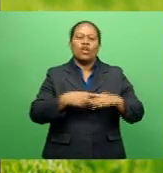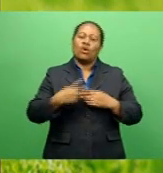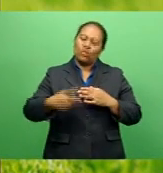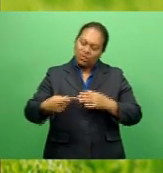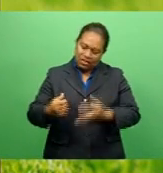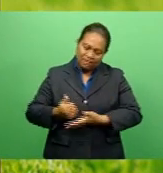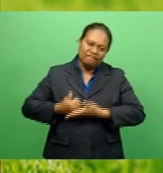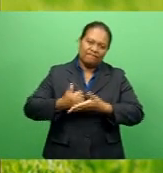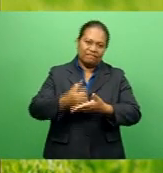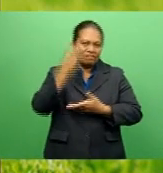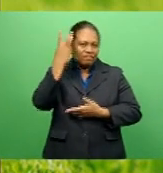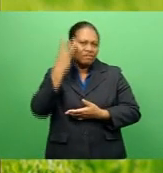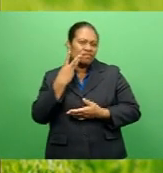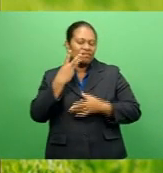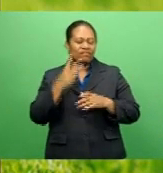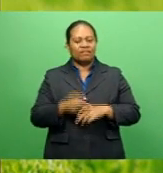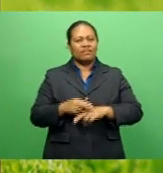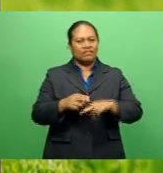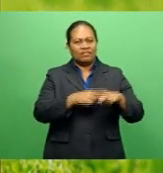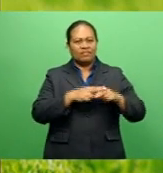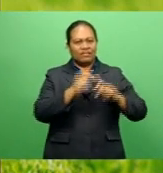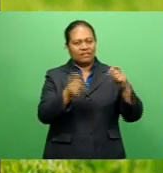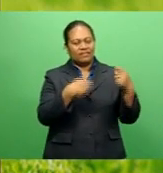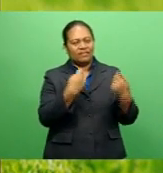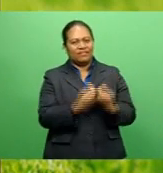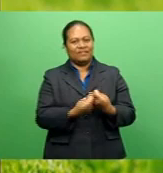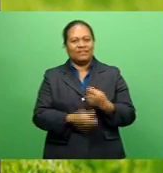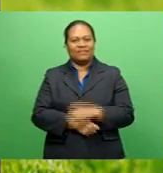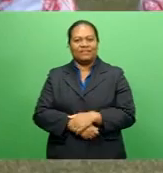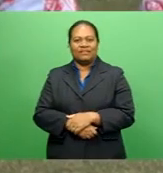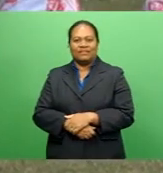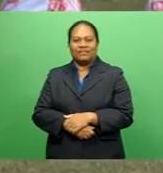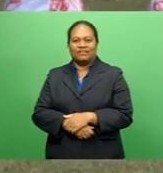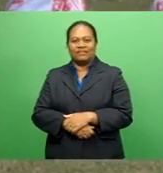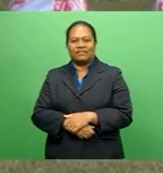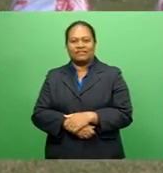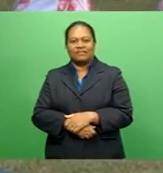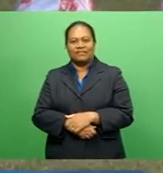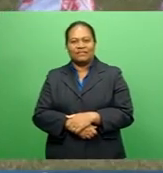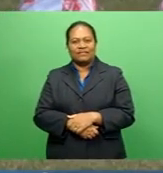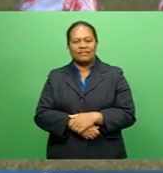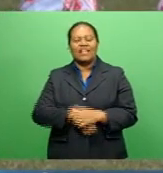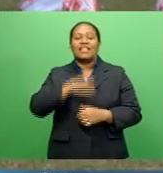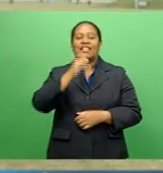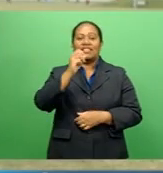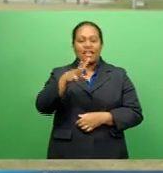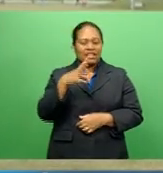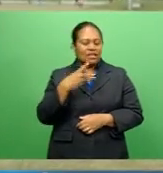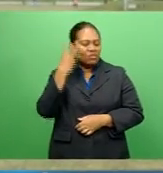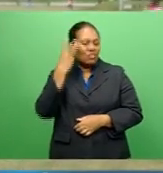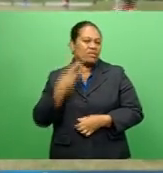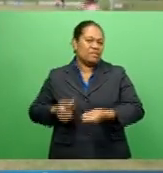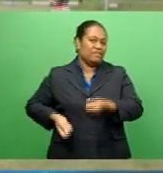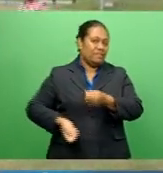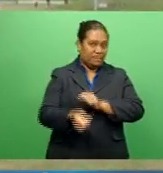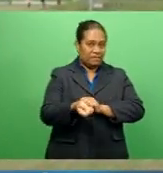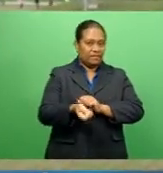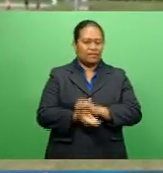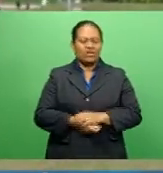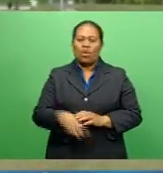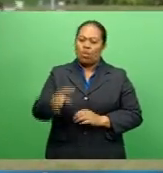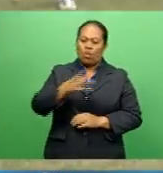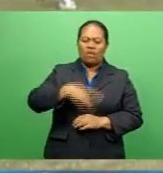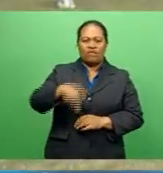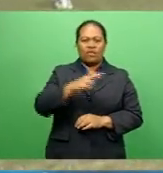female Fijian cricketers can do wonders. Karlaini Tavi has more. 10 women's cricket teams from around the region